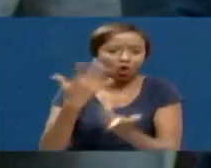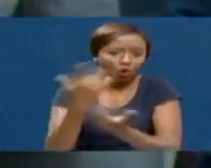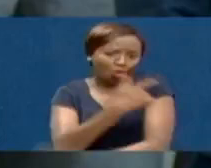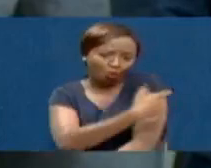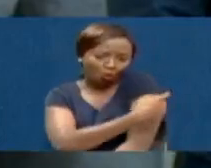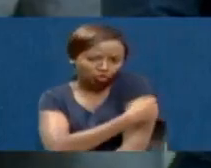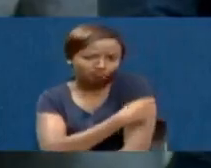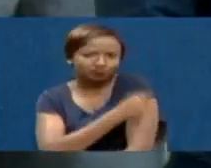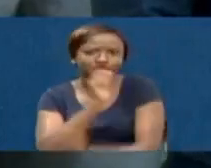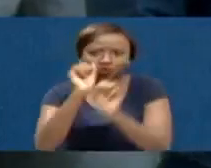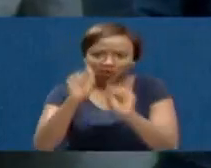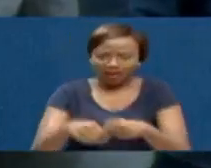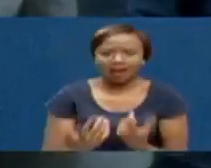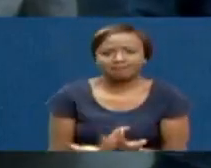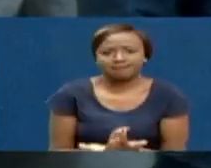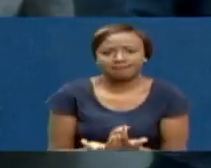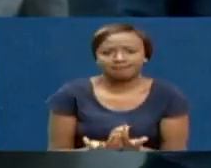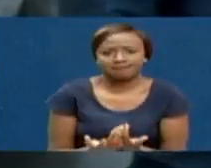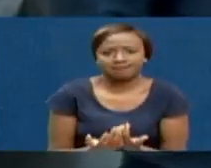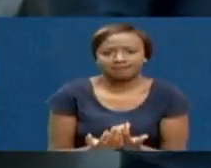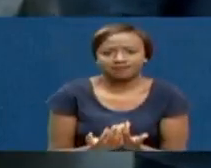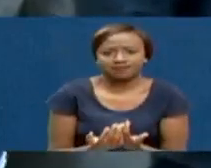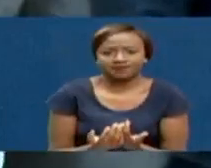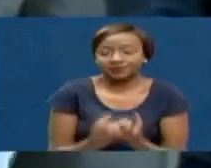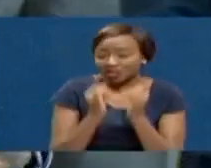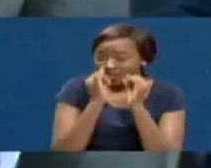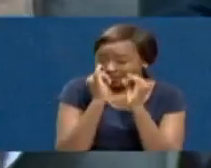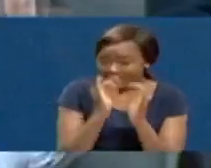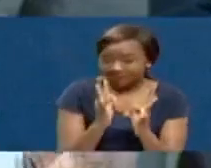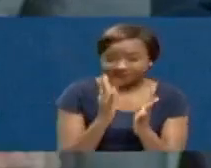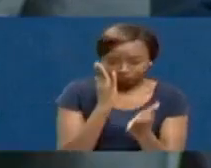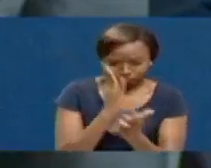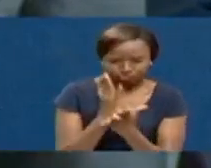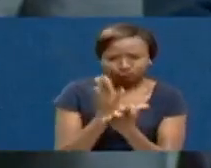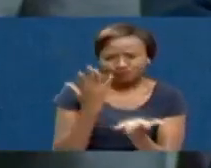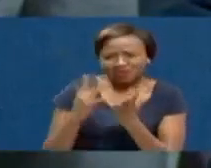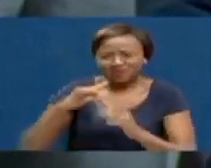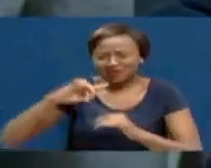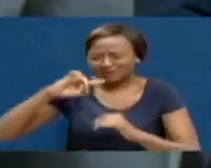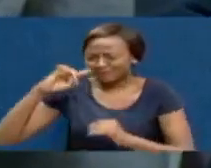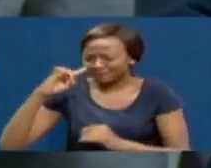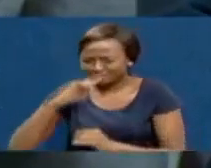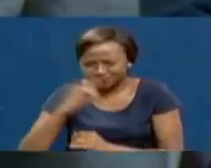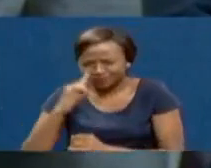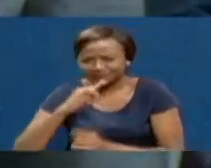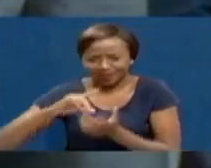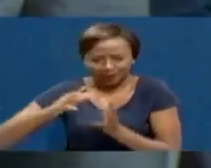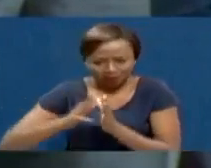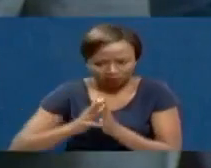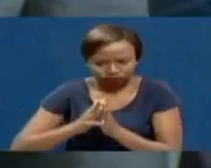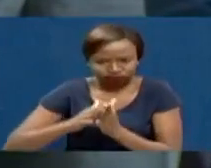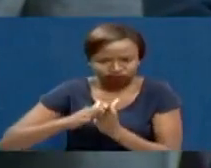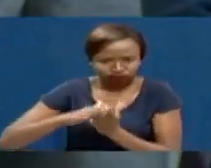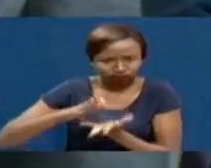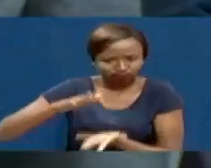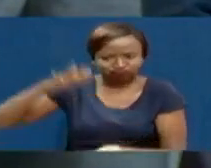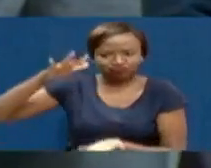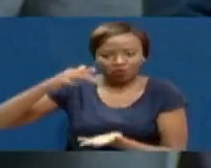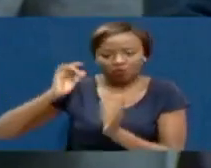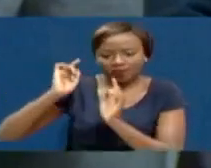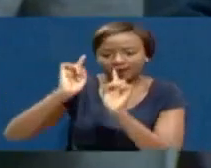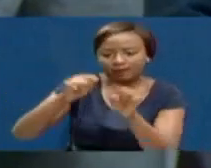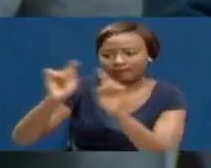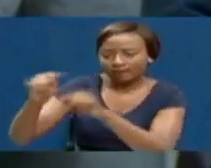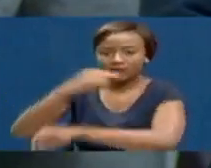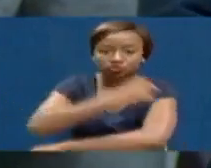hospitals, isolation facilities, if we were to go that far. And let me make it clear that there is